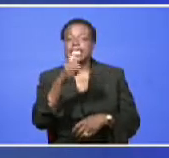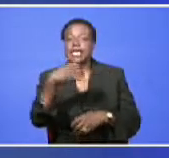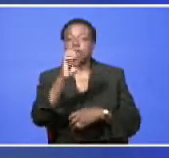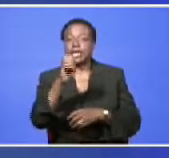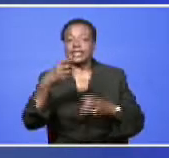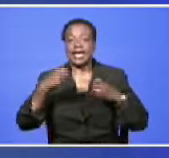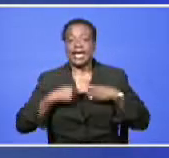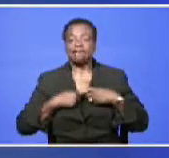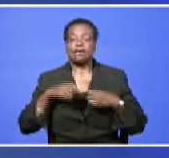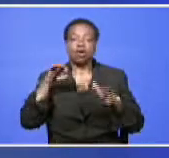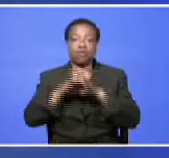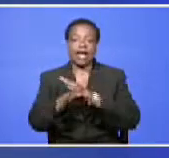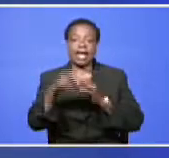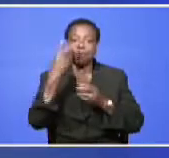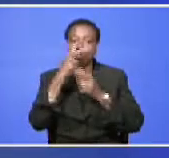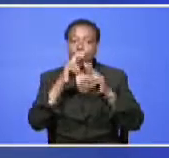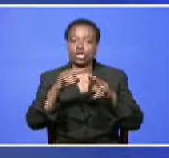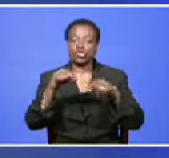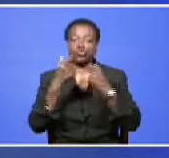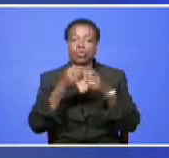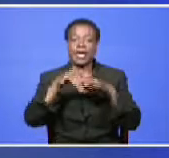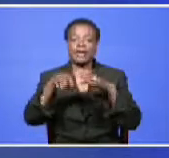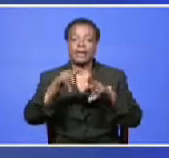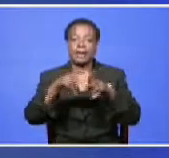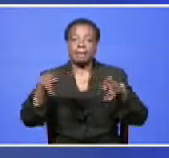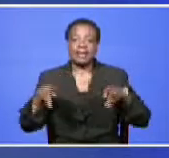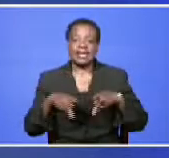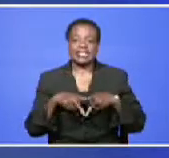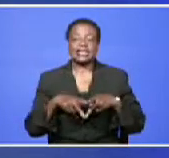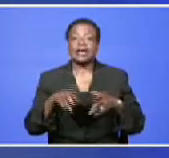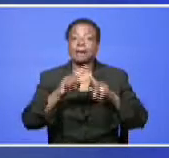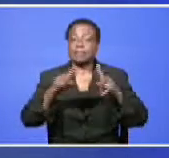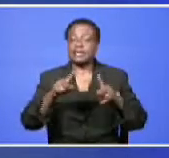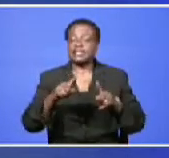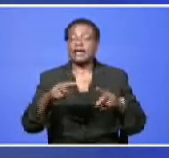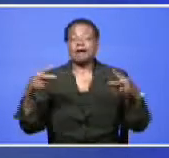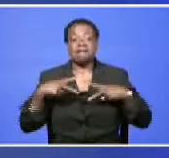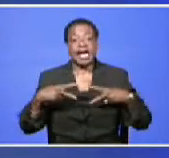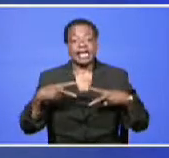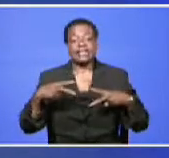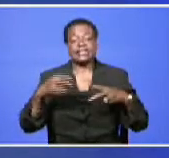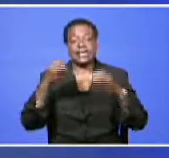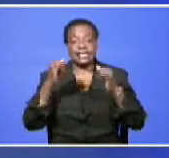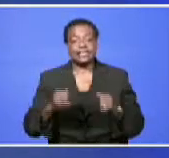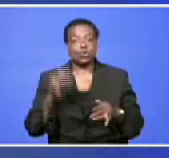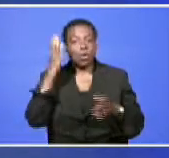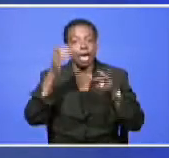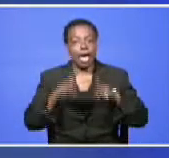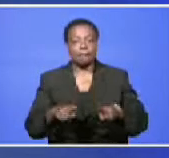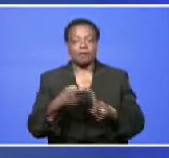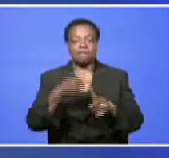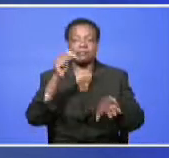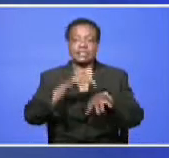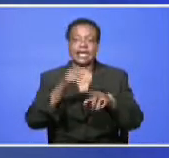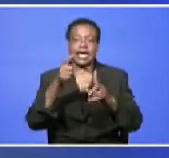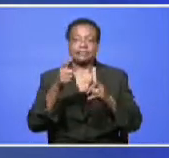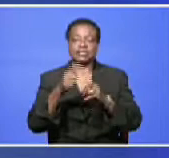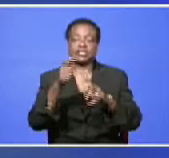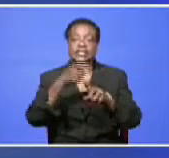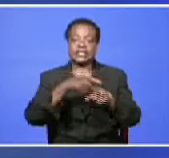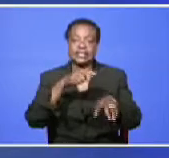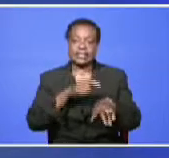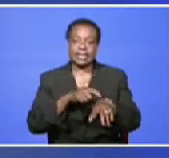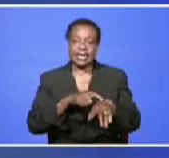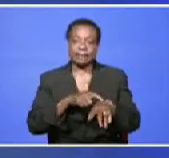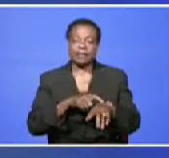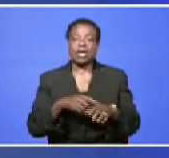crime watch group in place, he conceded that violent incidents will take place from time to time, though he says community surveillance is key